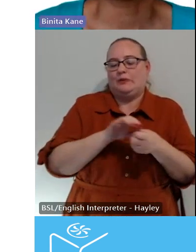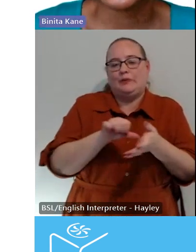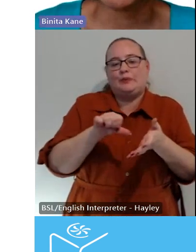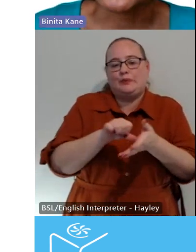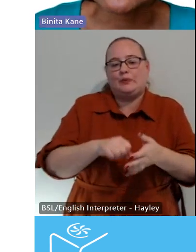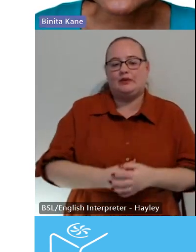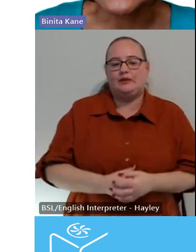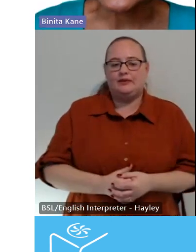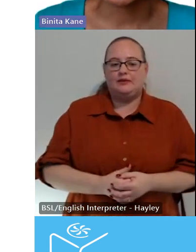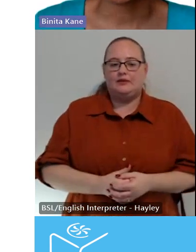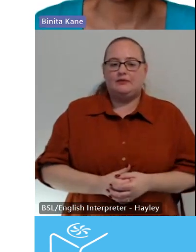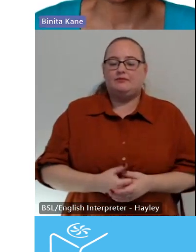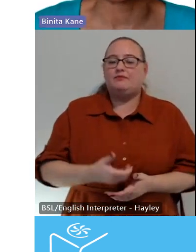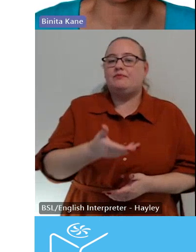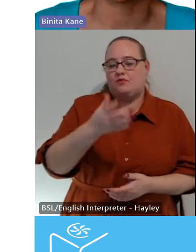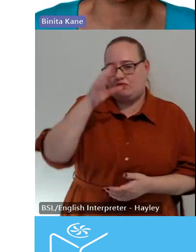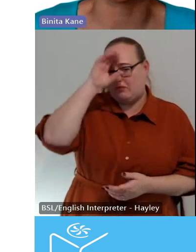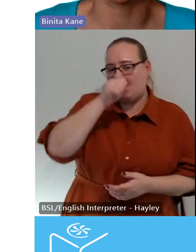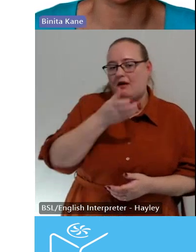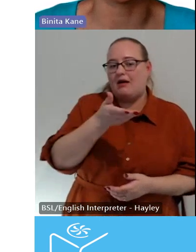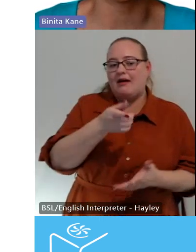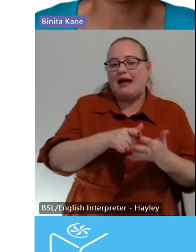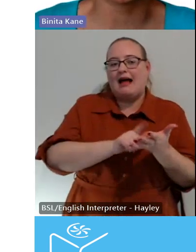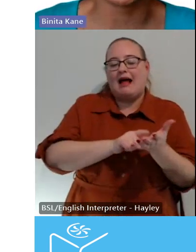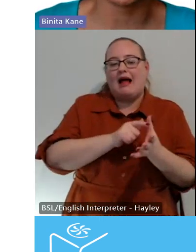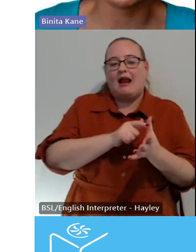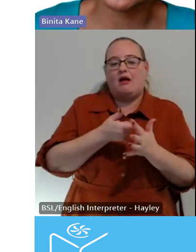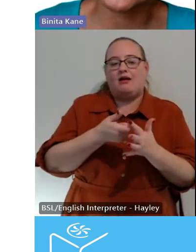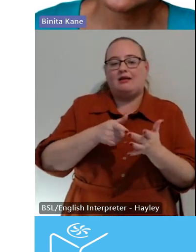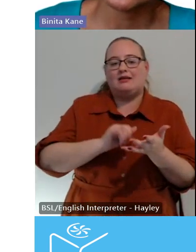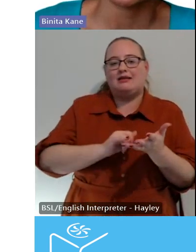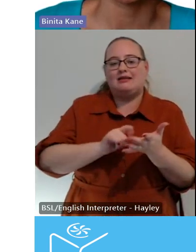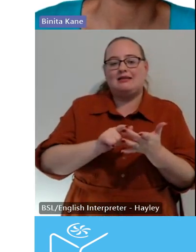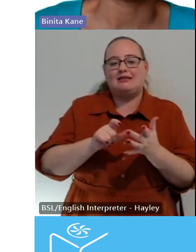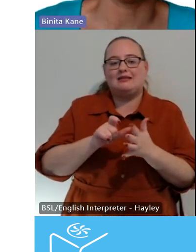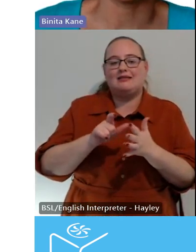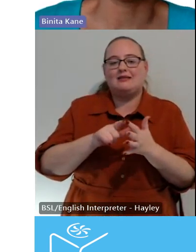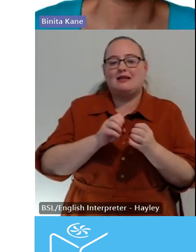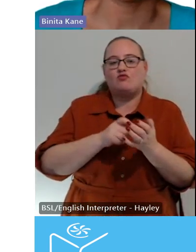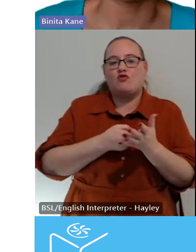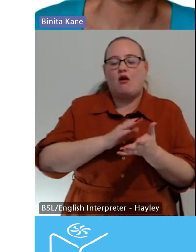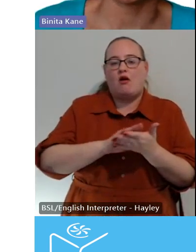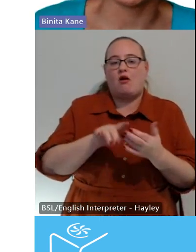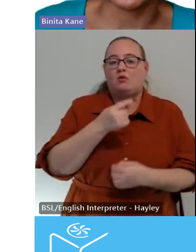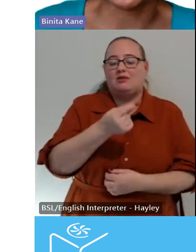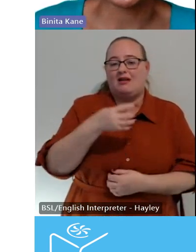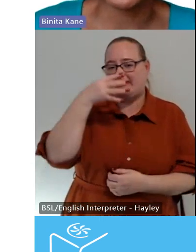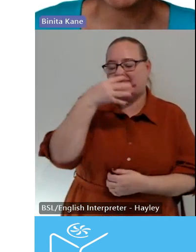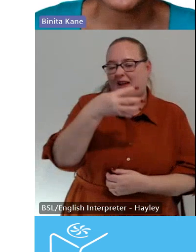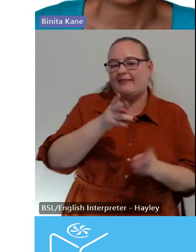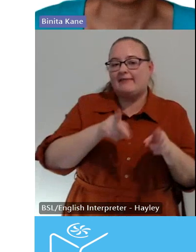Let's not forget the beautiful Ella Kissy Deborah, who died at the age of 9 of acute